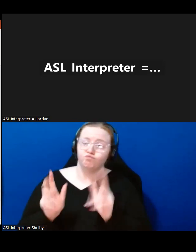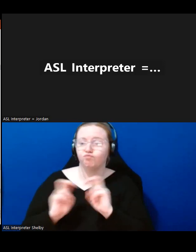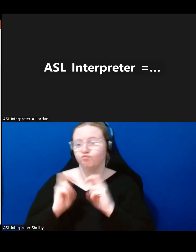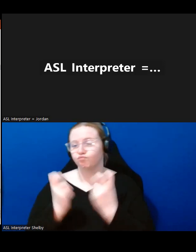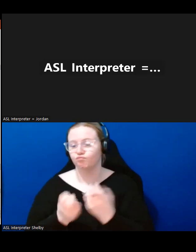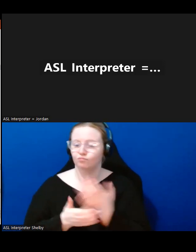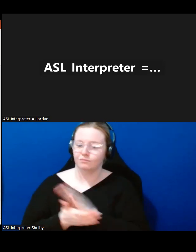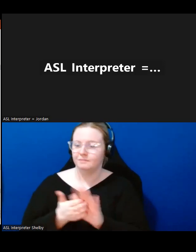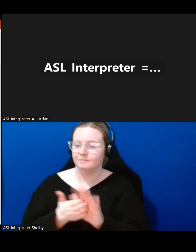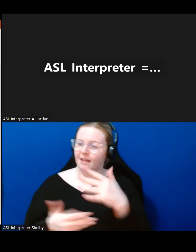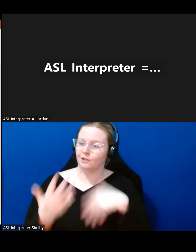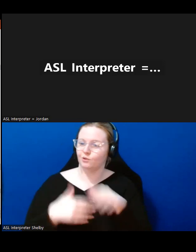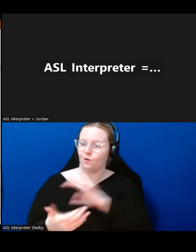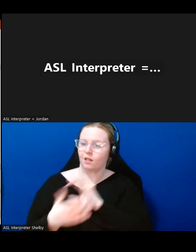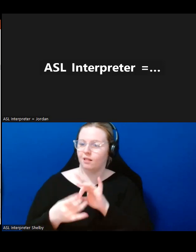connection.